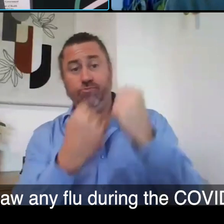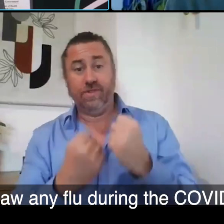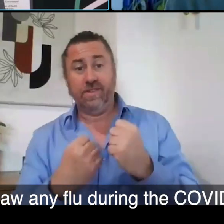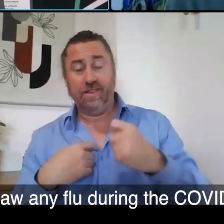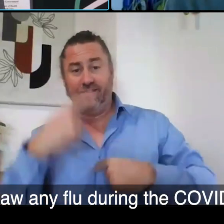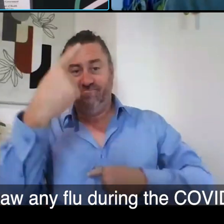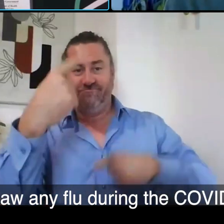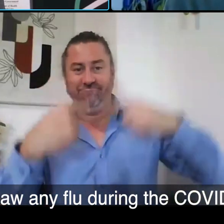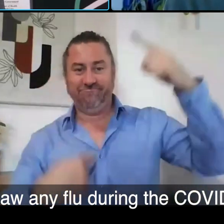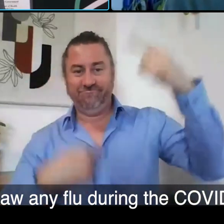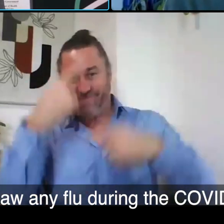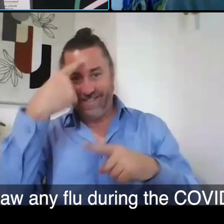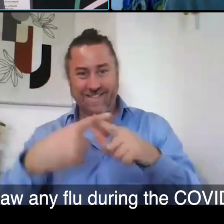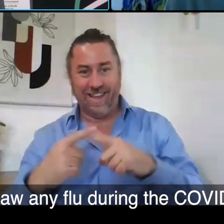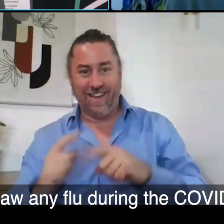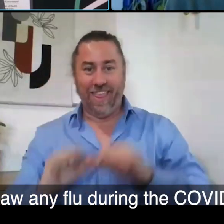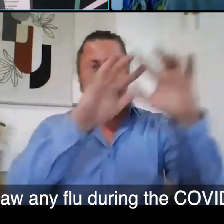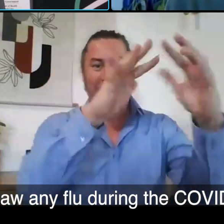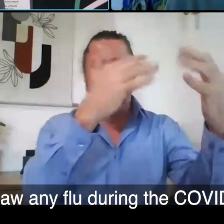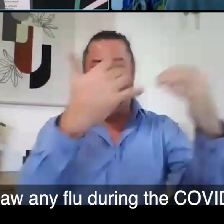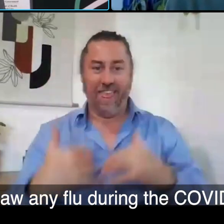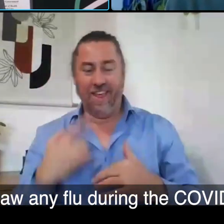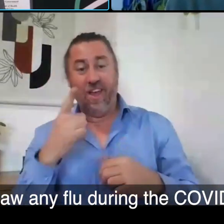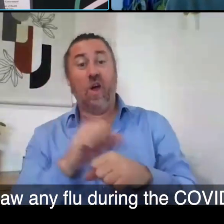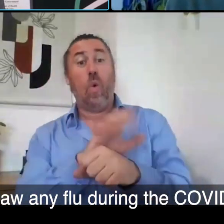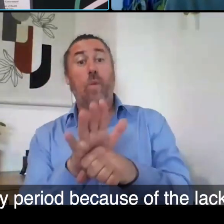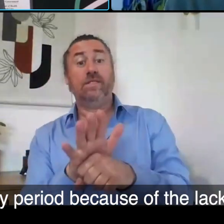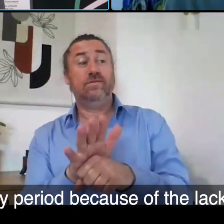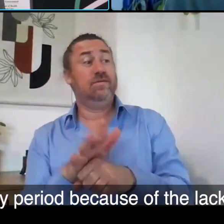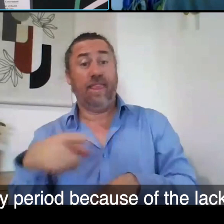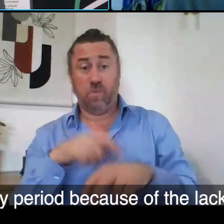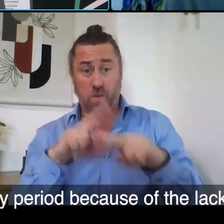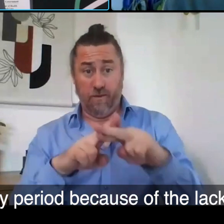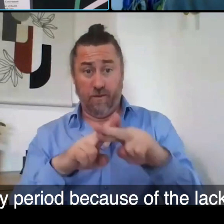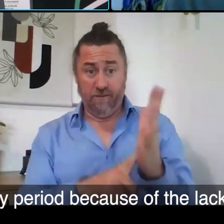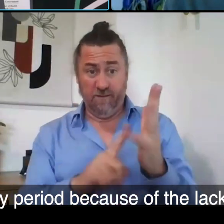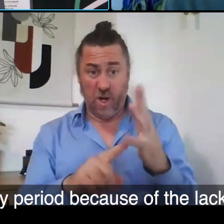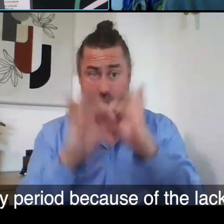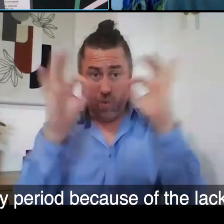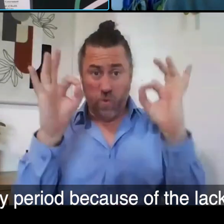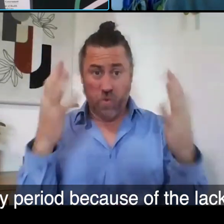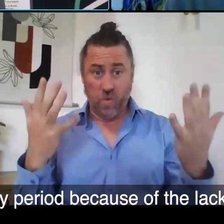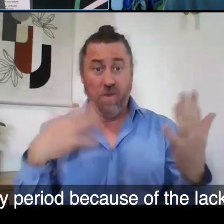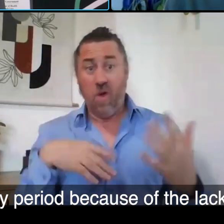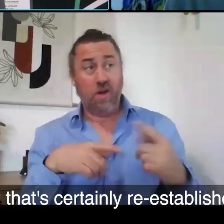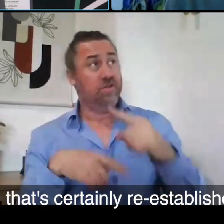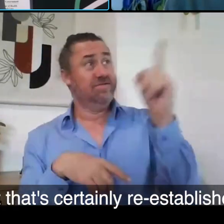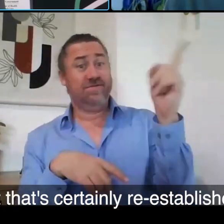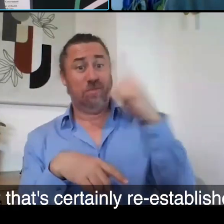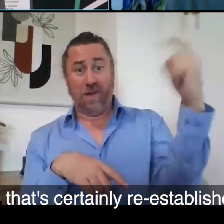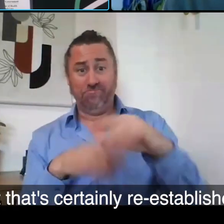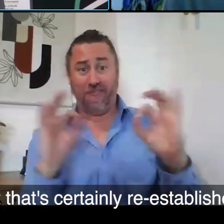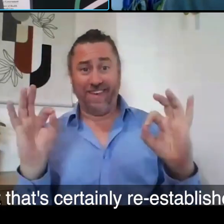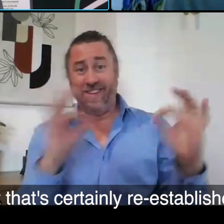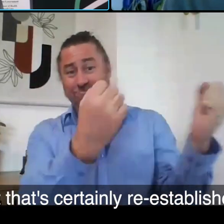see we hardly saw any flu during the COVID pandemic emergency period because of that lack of travel, but